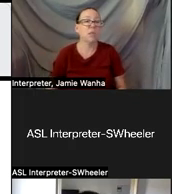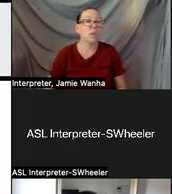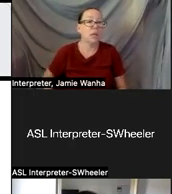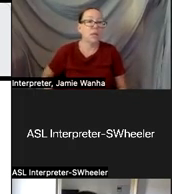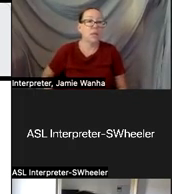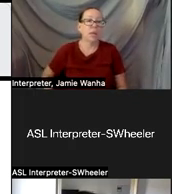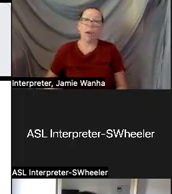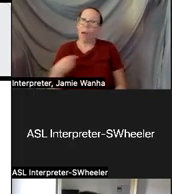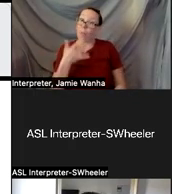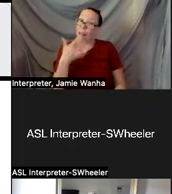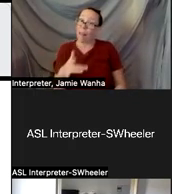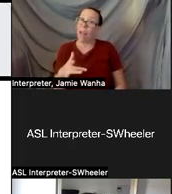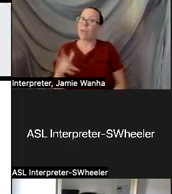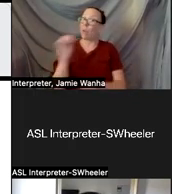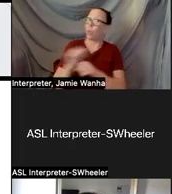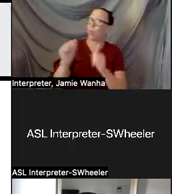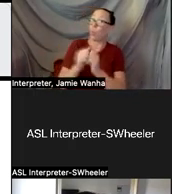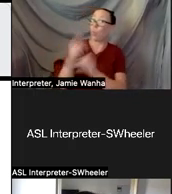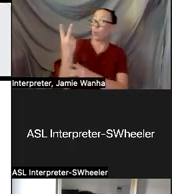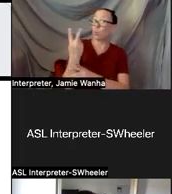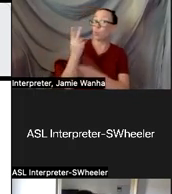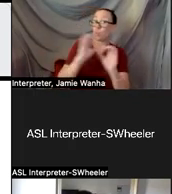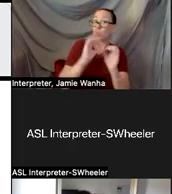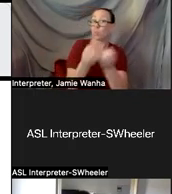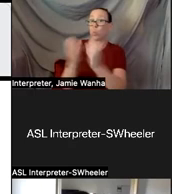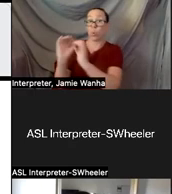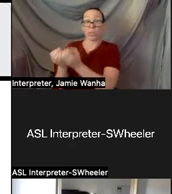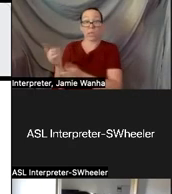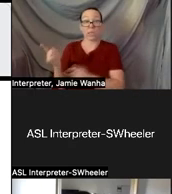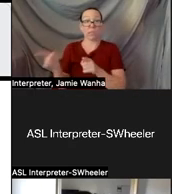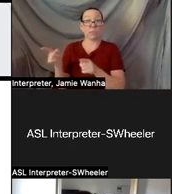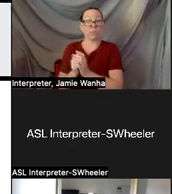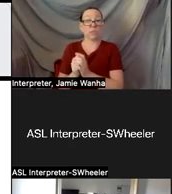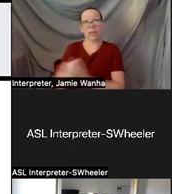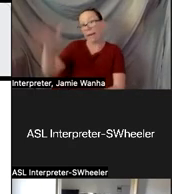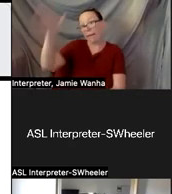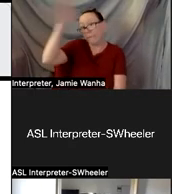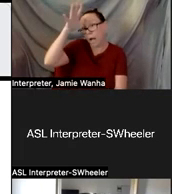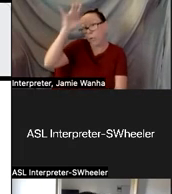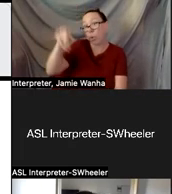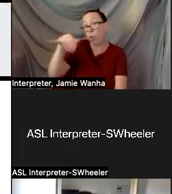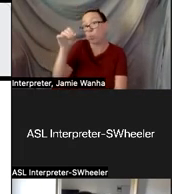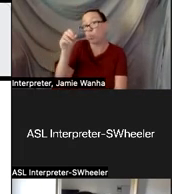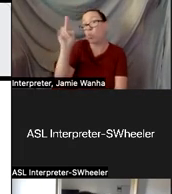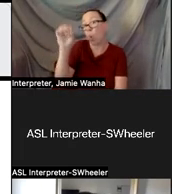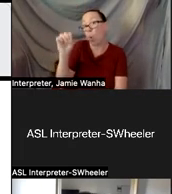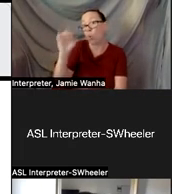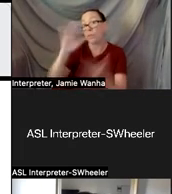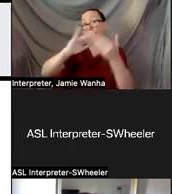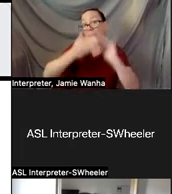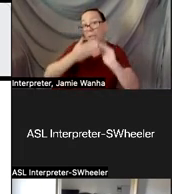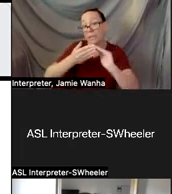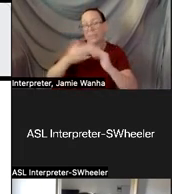able to work with two of our member organizations. You may know them, Father Joe's Villages. They have a 4-block campus in downtown